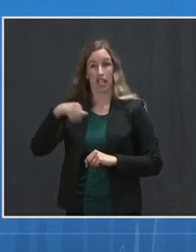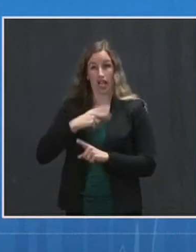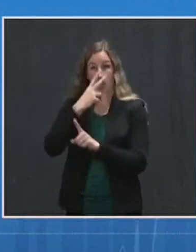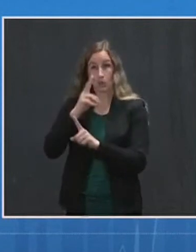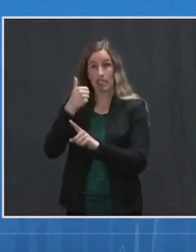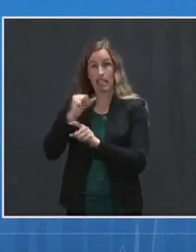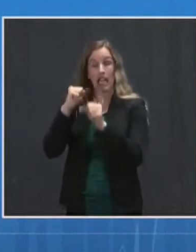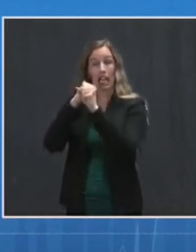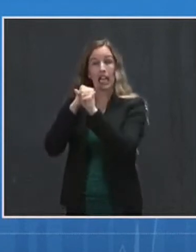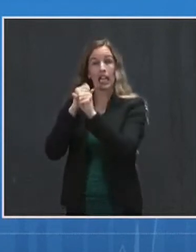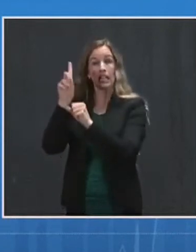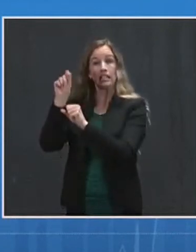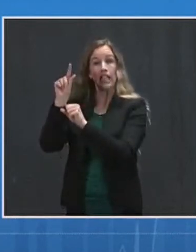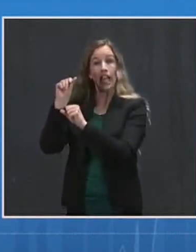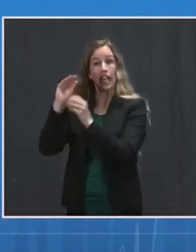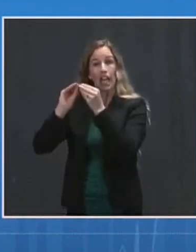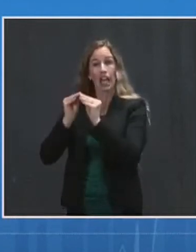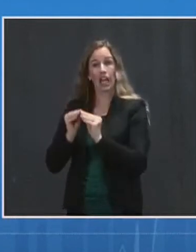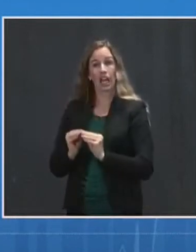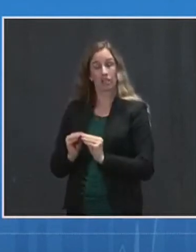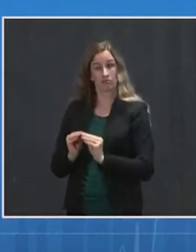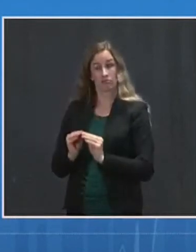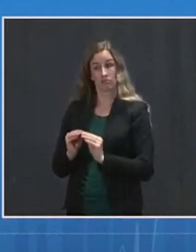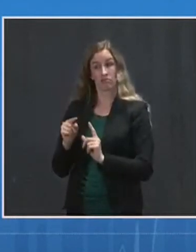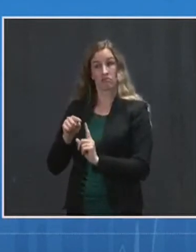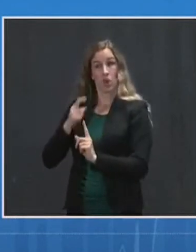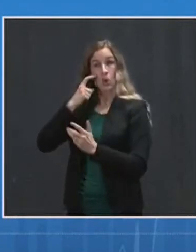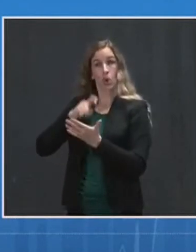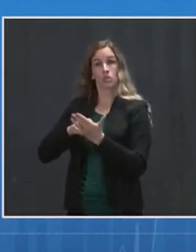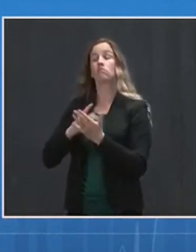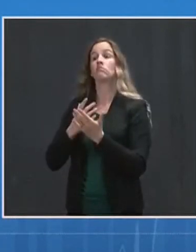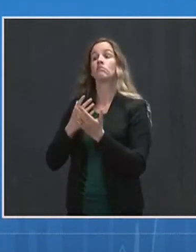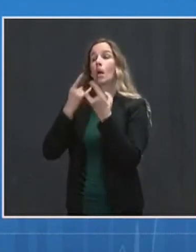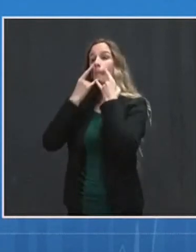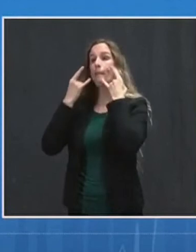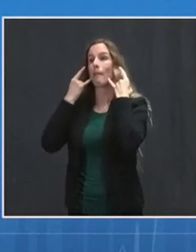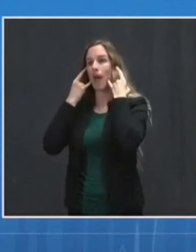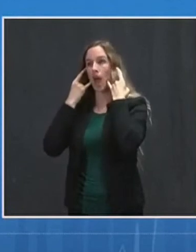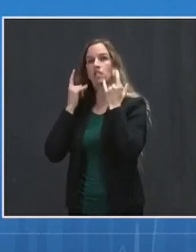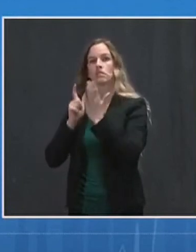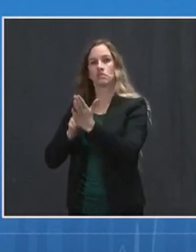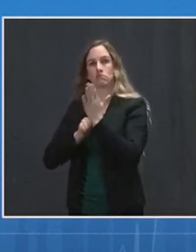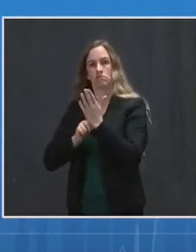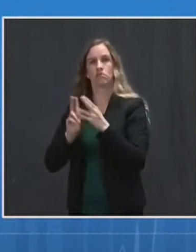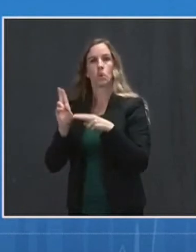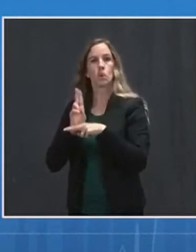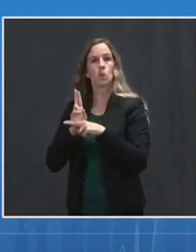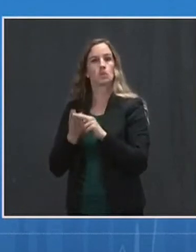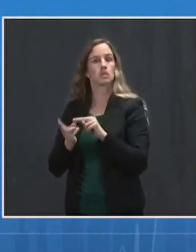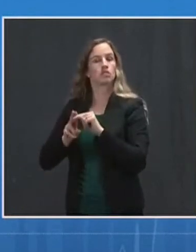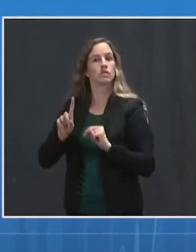emerged on increases in mask use recently.